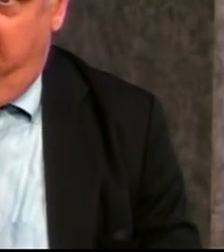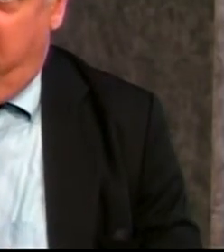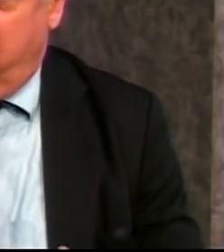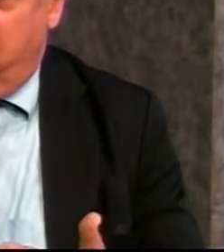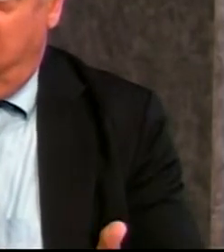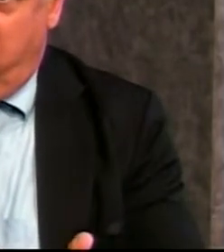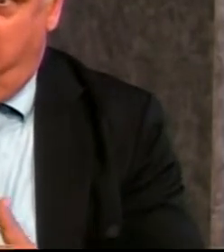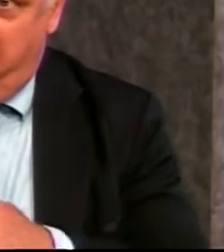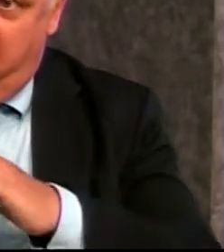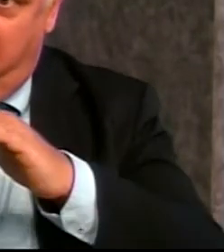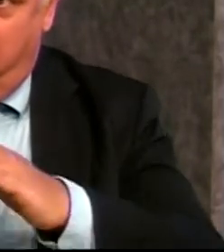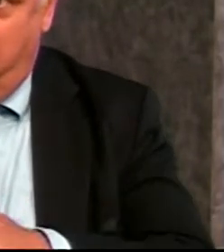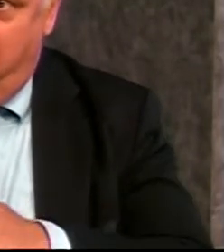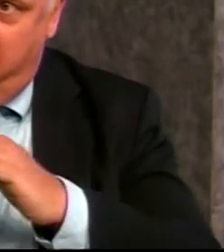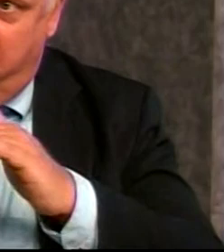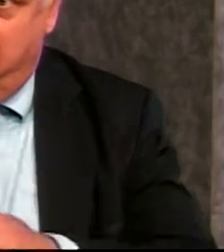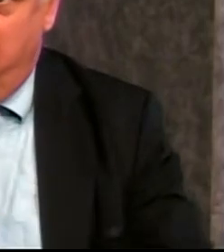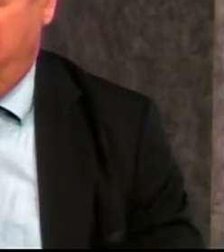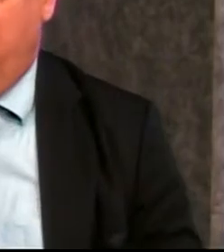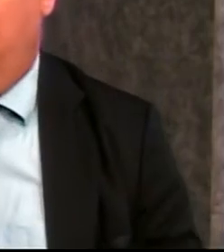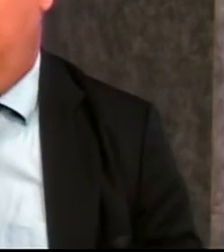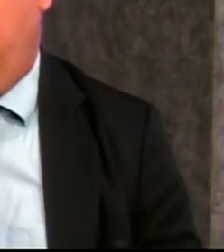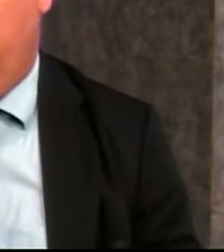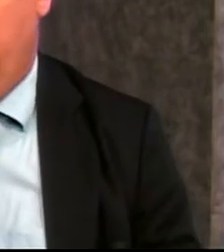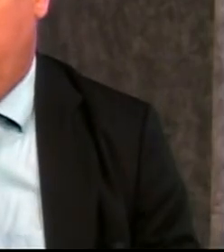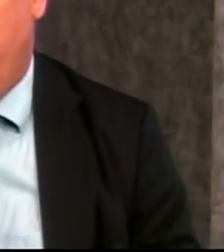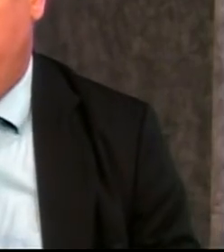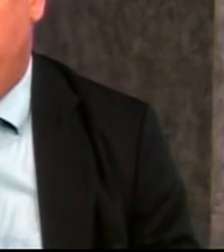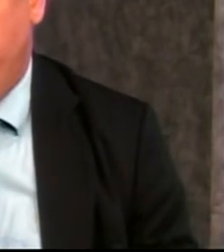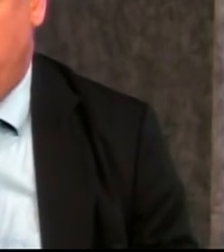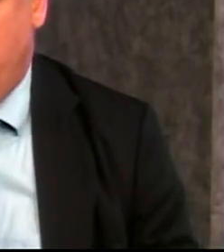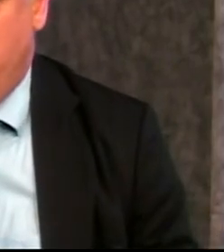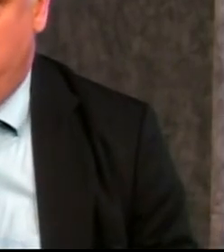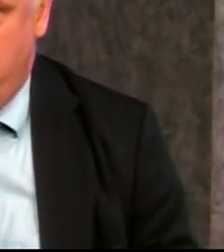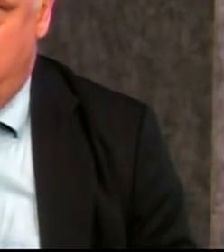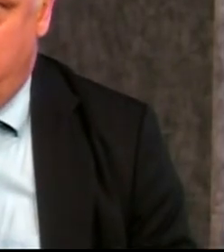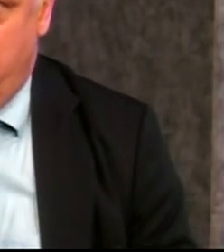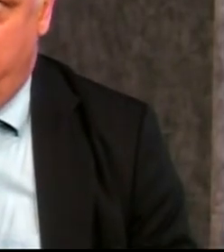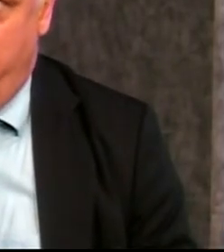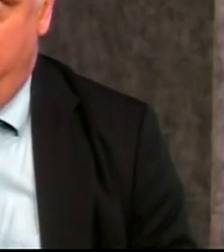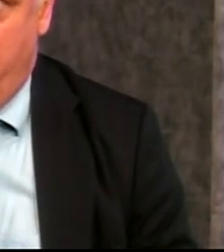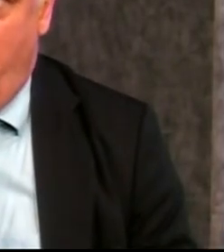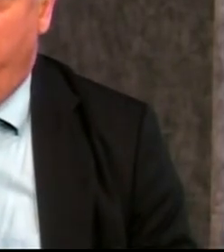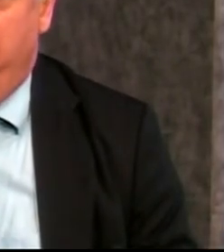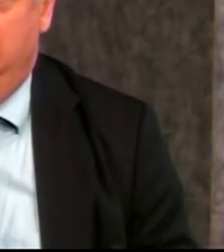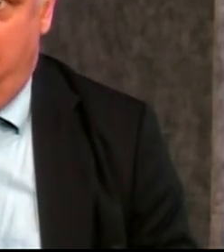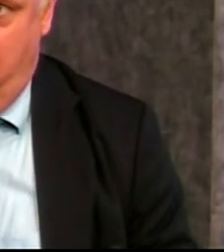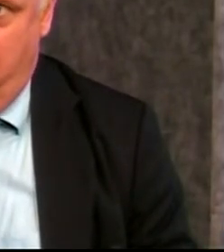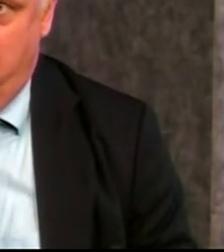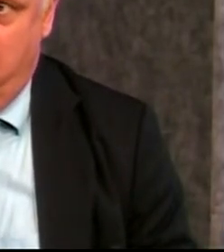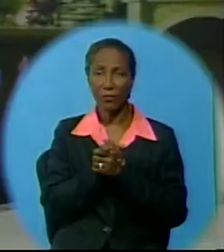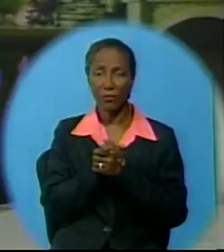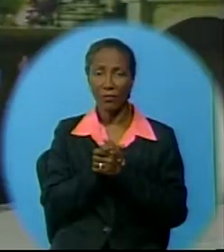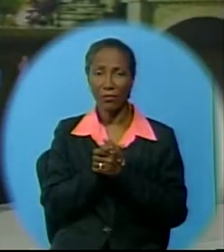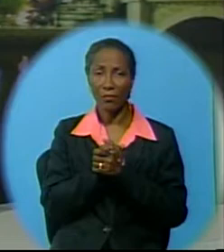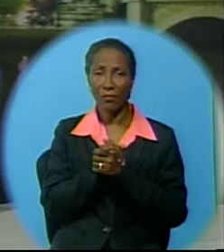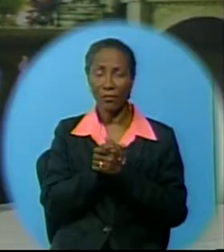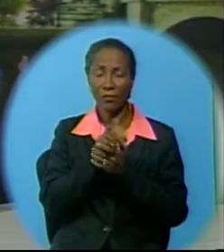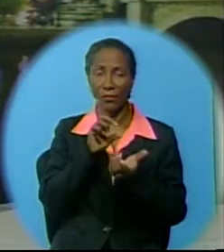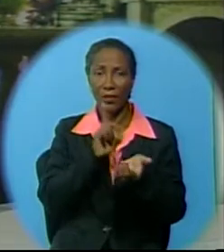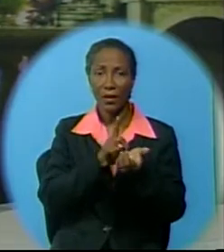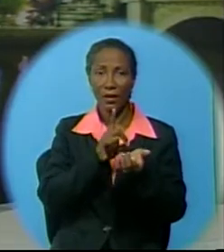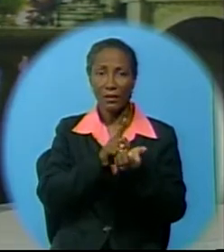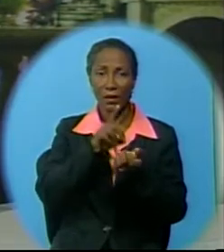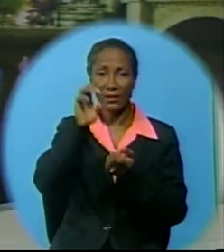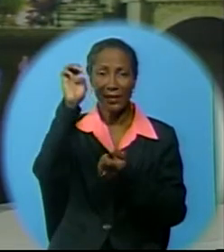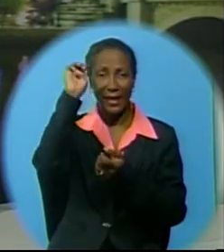up then, and so it can level the grid over the day.